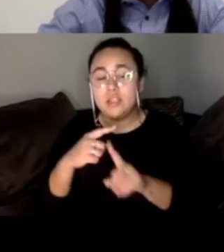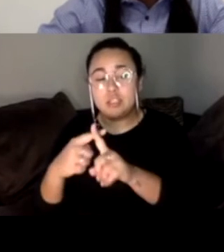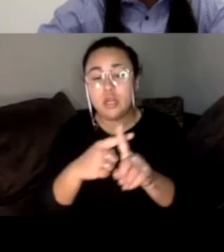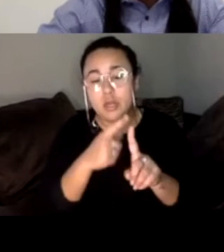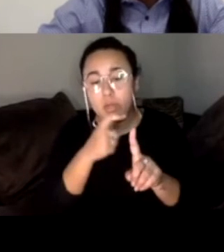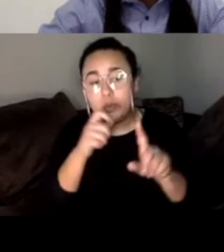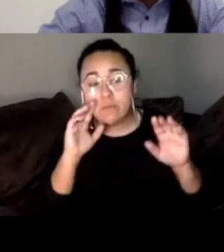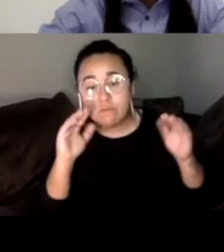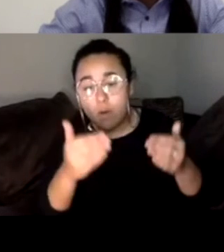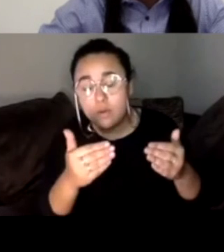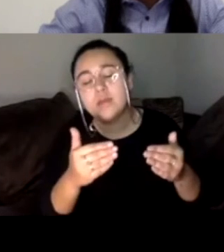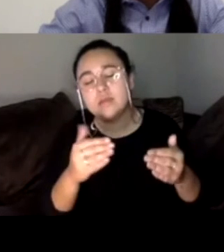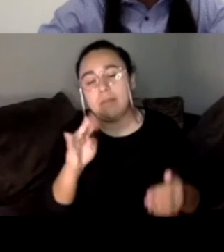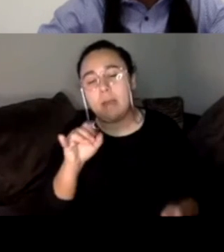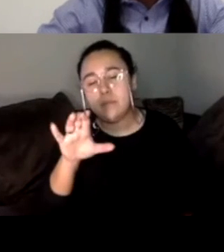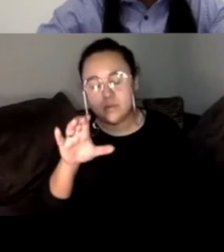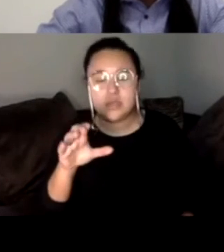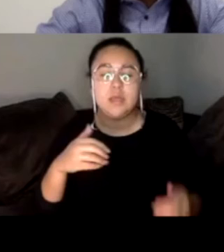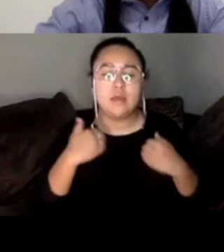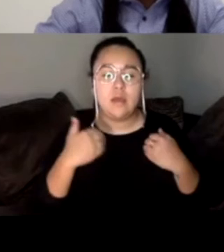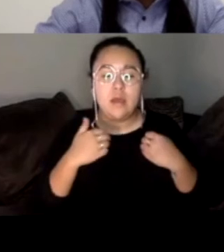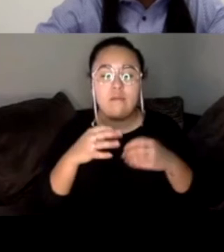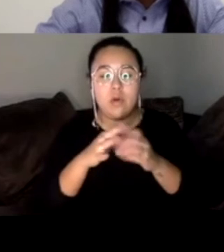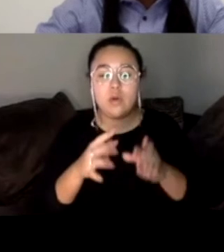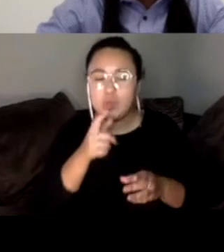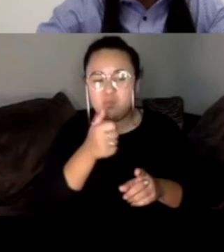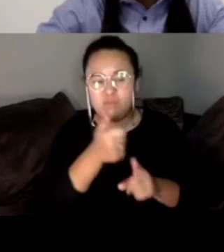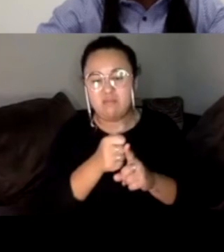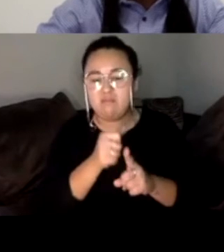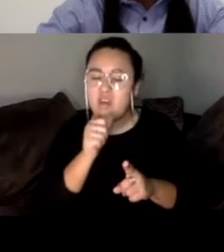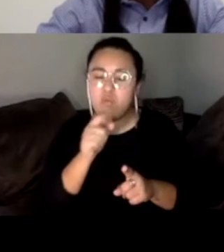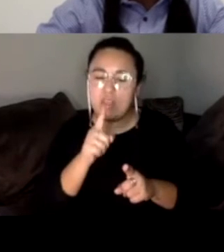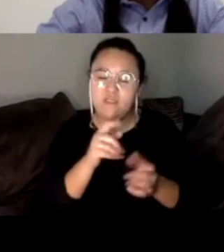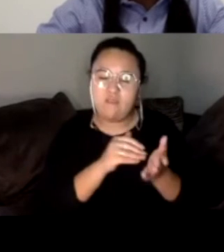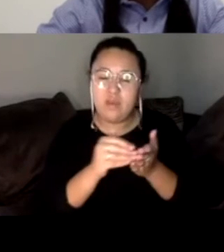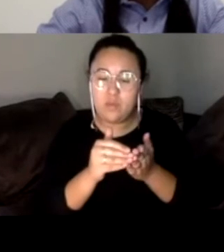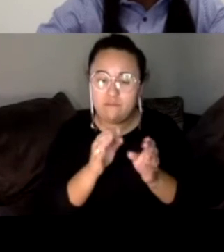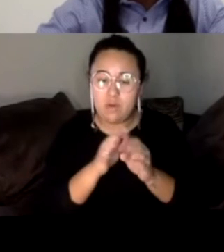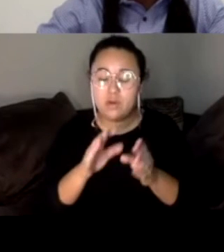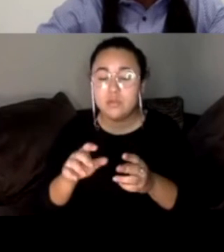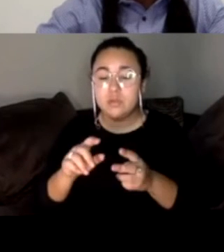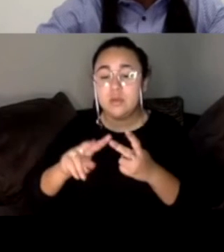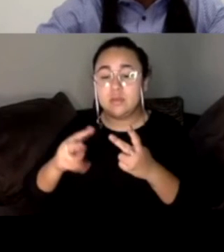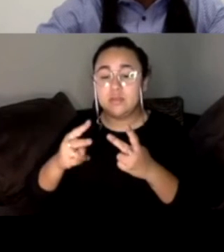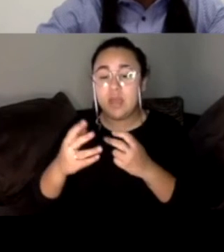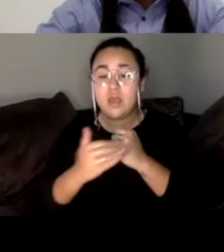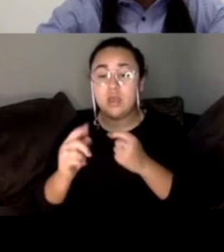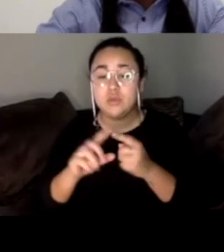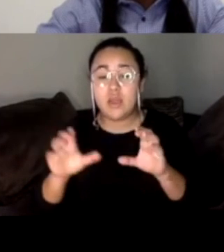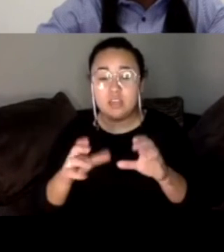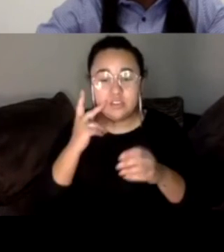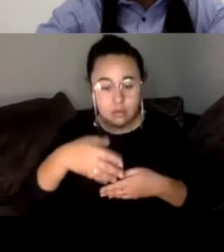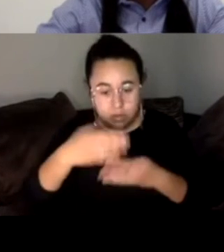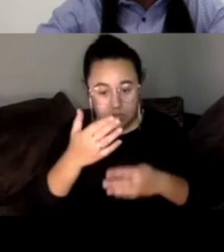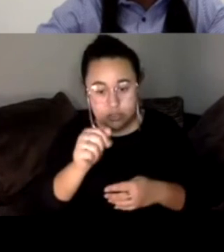voters, um, in those places who aren't as frequent voters. Um, and then the other thing I was going to say, the call to action is, um, what I see a lot of people in the chat saying is like,